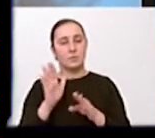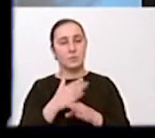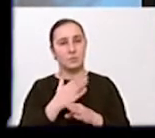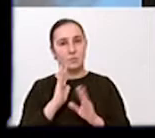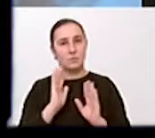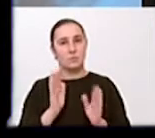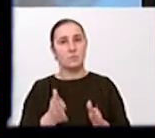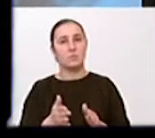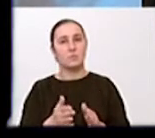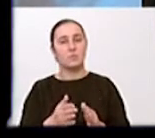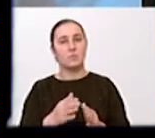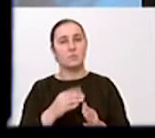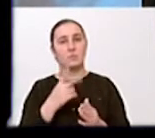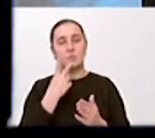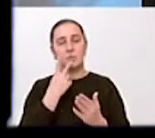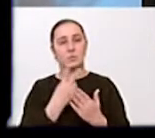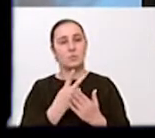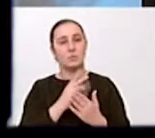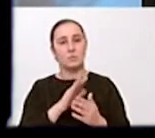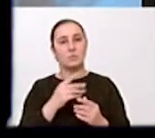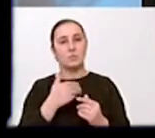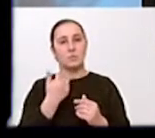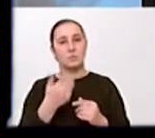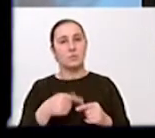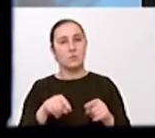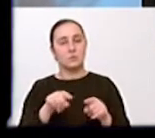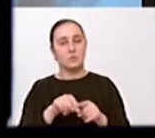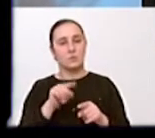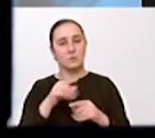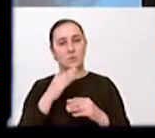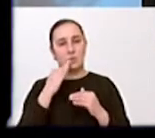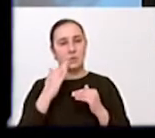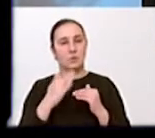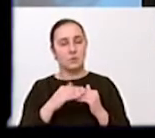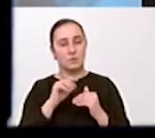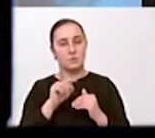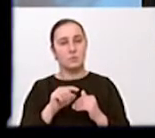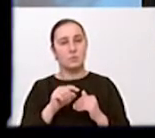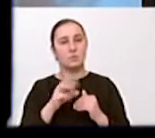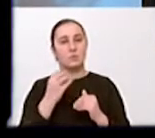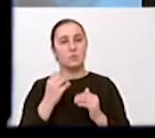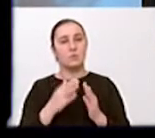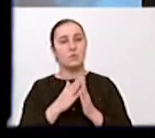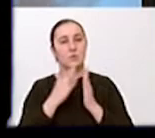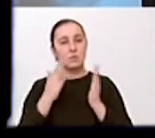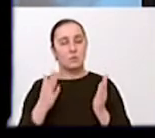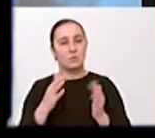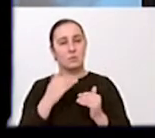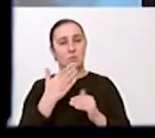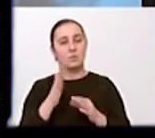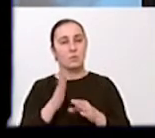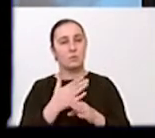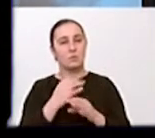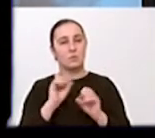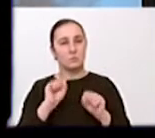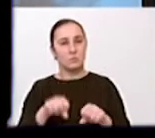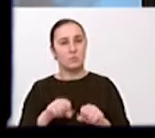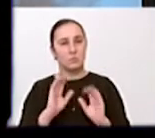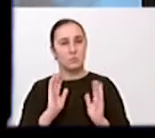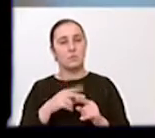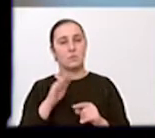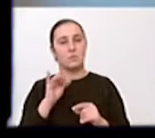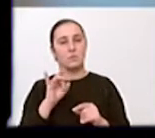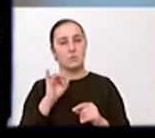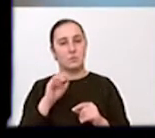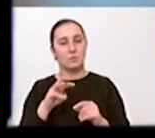tashlaymiz. Ko'rinmasa, sizlarga ham, demak, yaqinlashtirib, uni kattalashtirib, uni olib tashlashingiz mumkin bo'ladi.